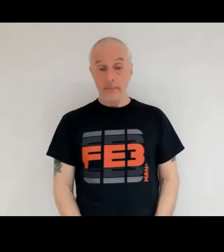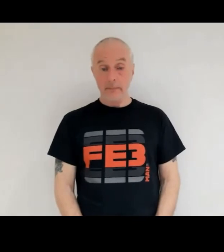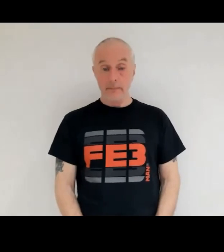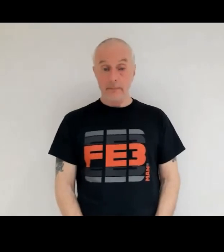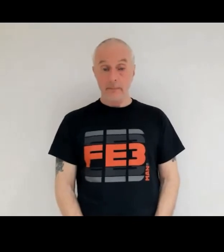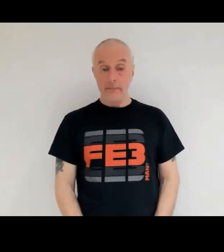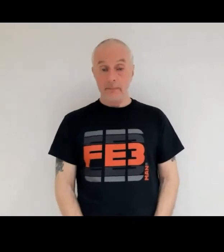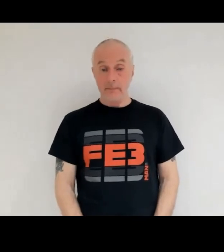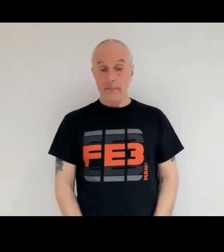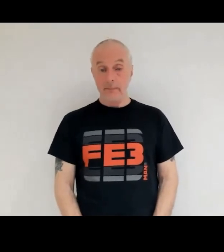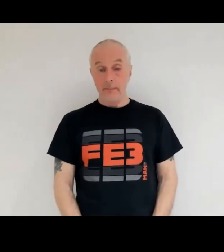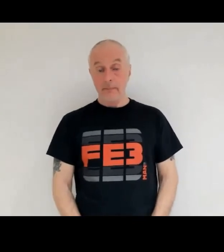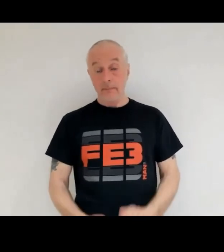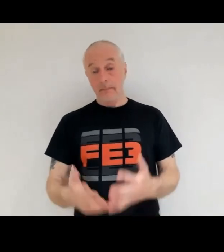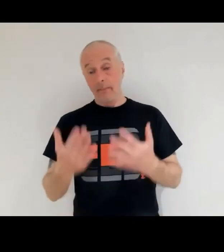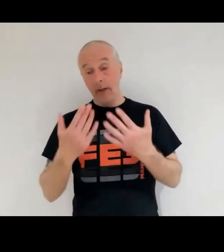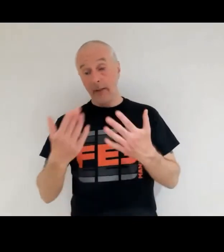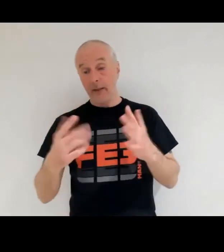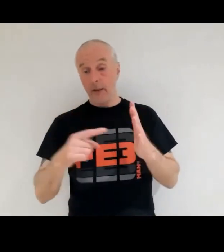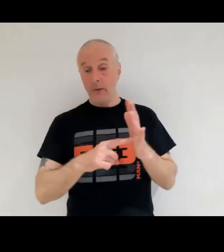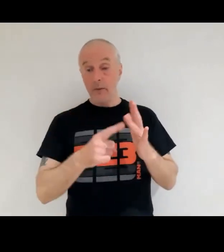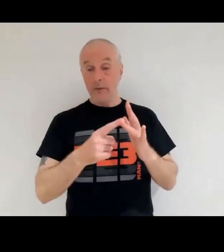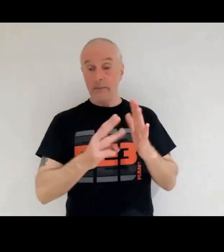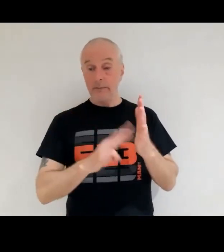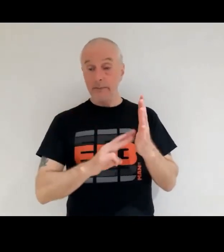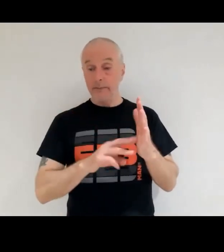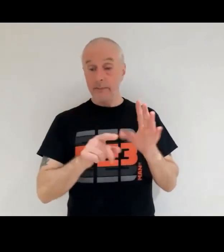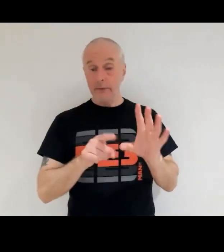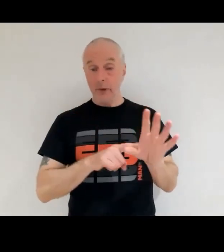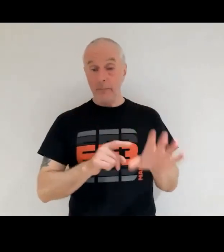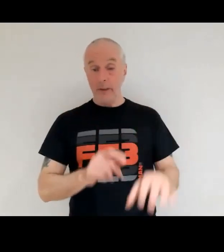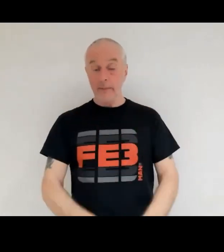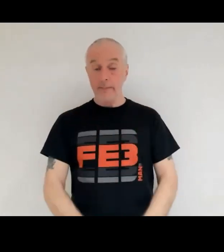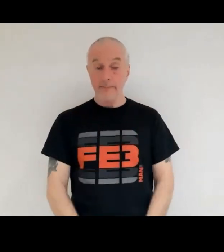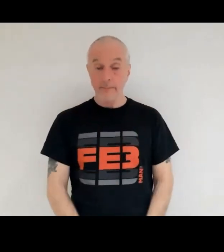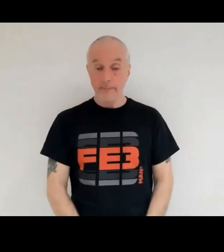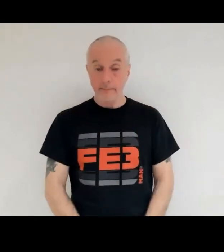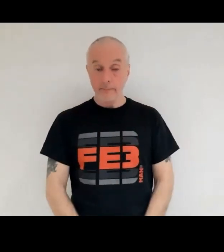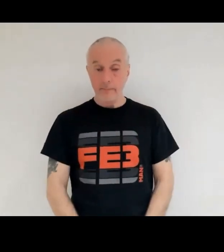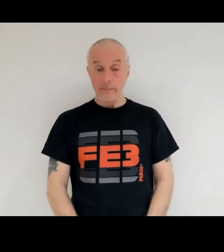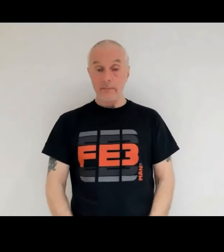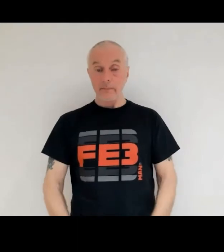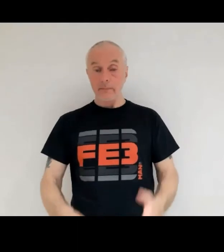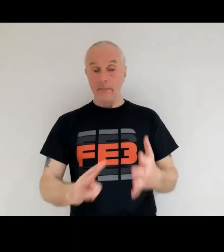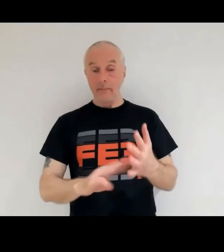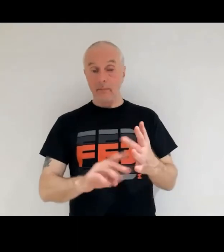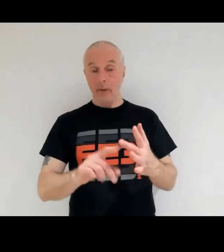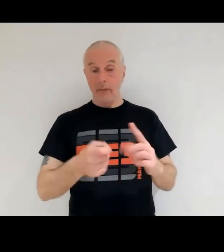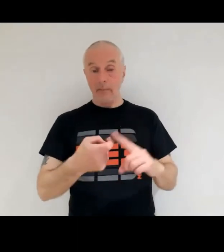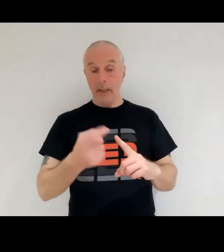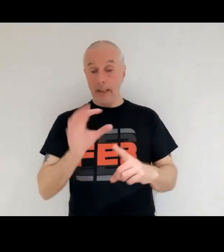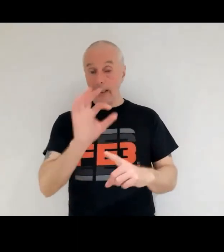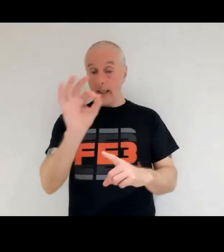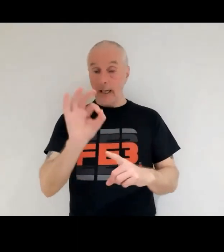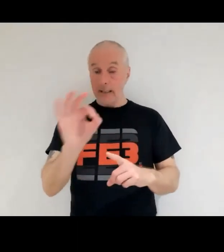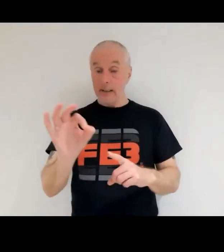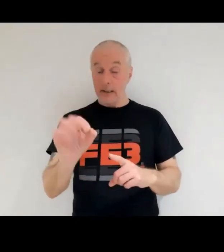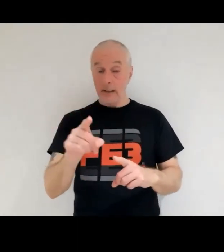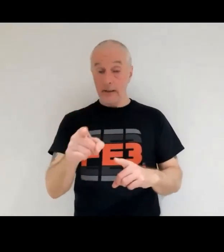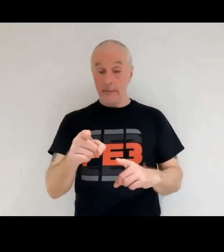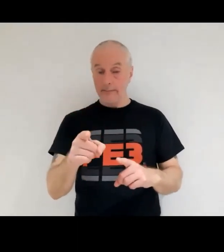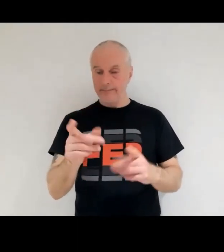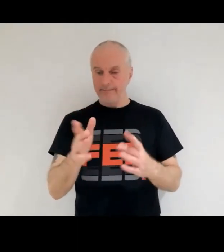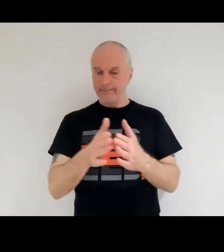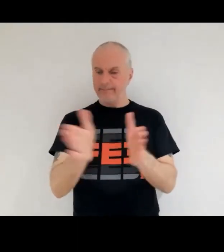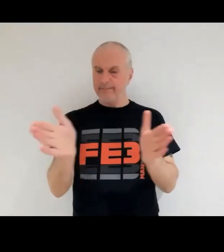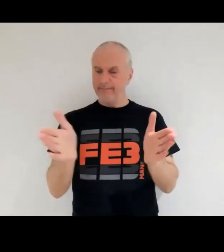Thank you, Tommy. Brilliant. So Mick asks a slightly broader question, which is, what